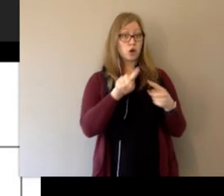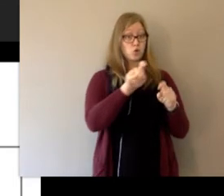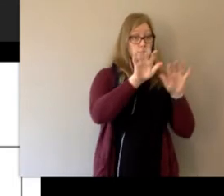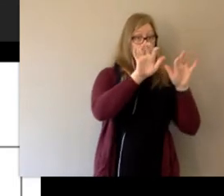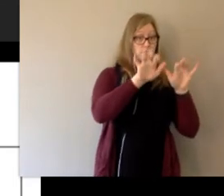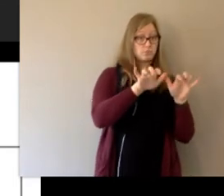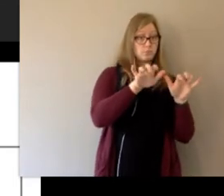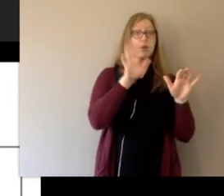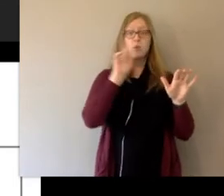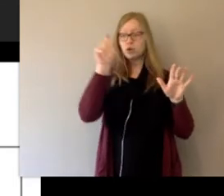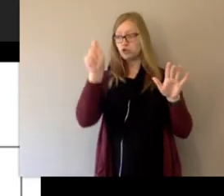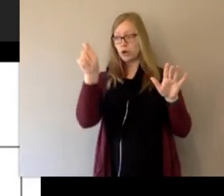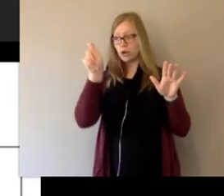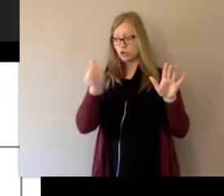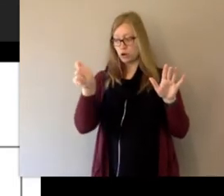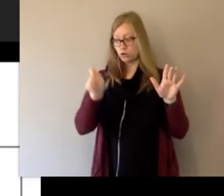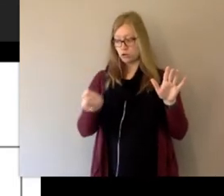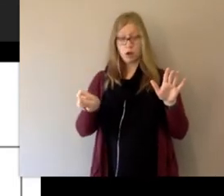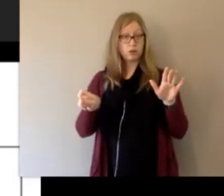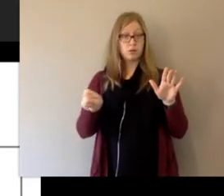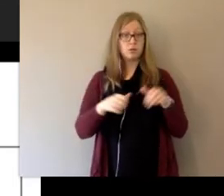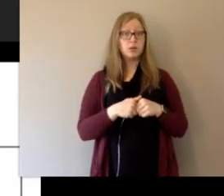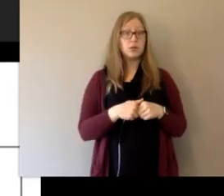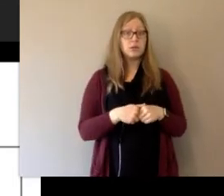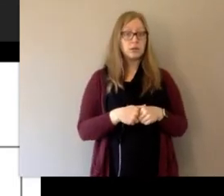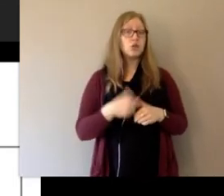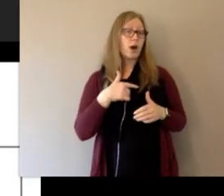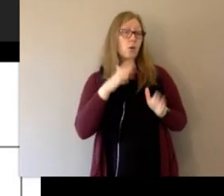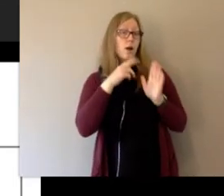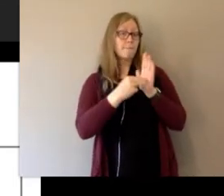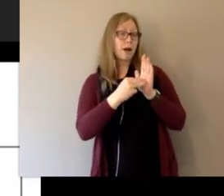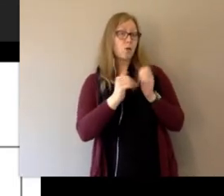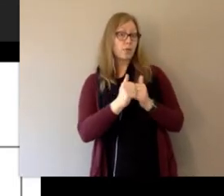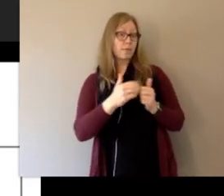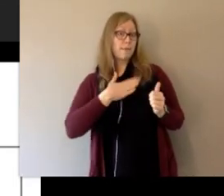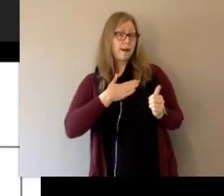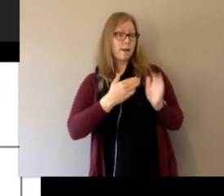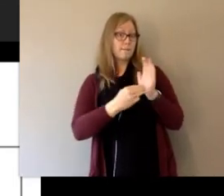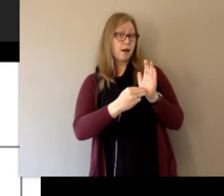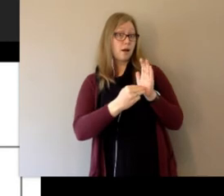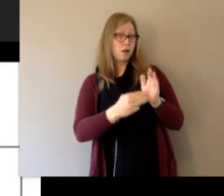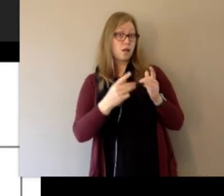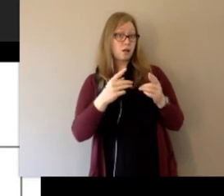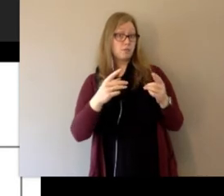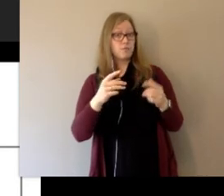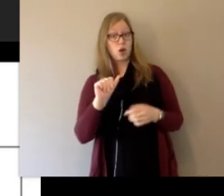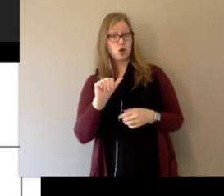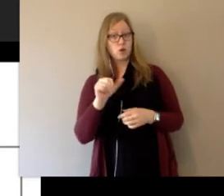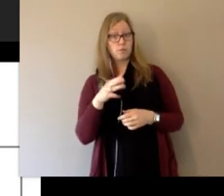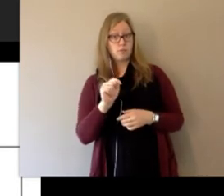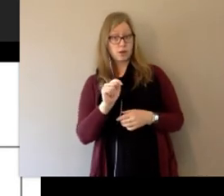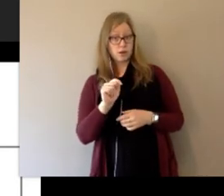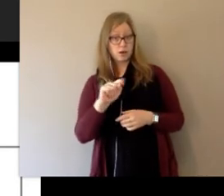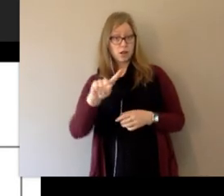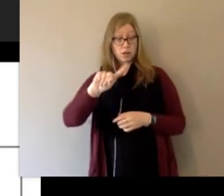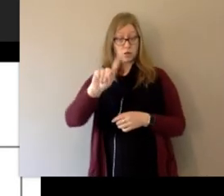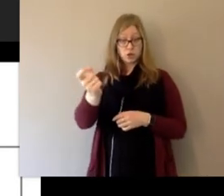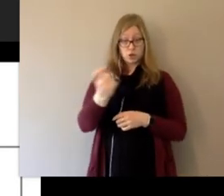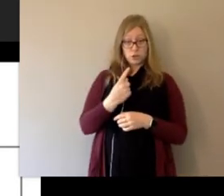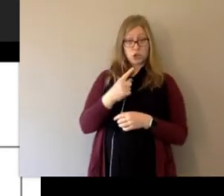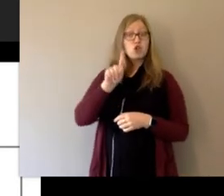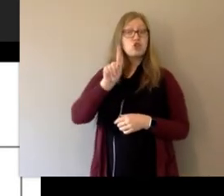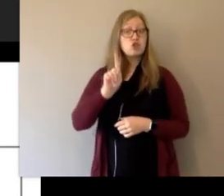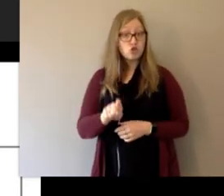going to model with my model argument, which the prompt was, should U.S. schools reopen in